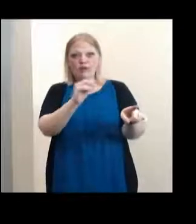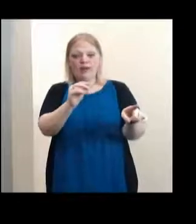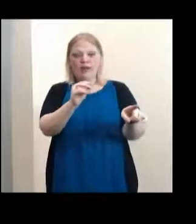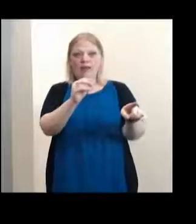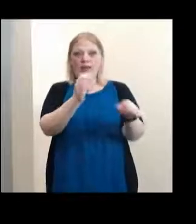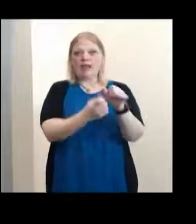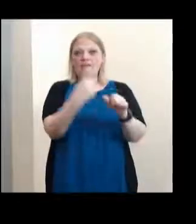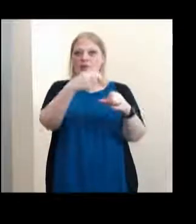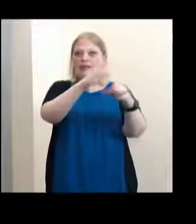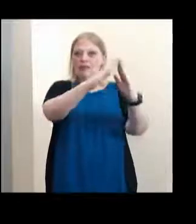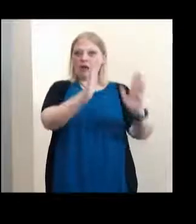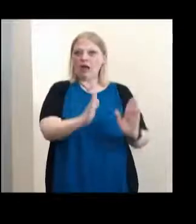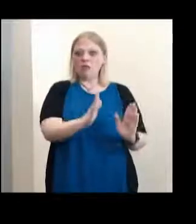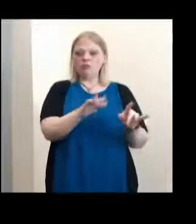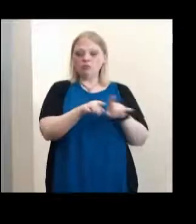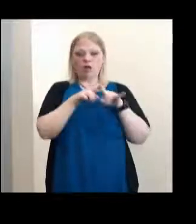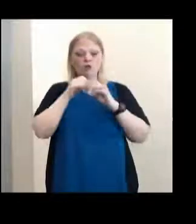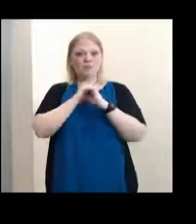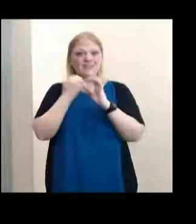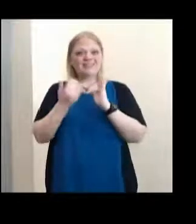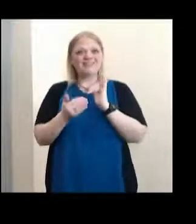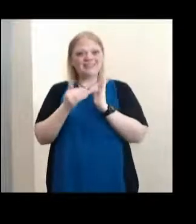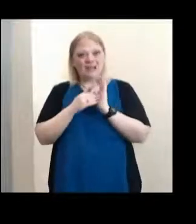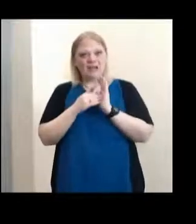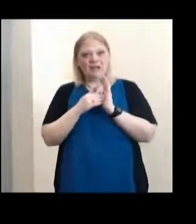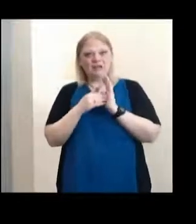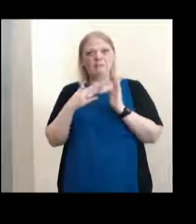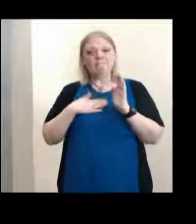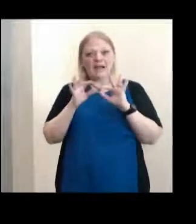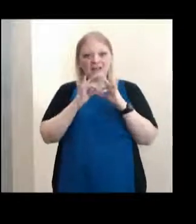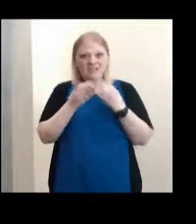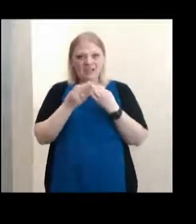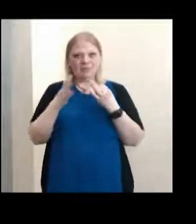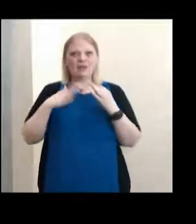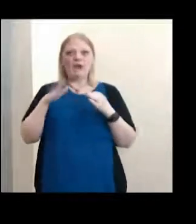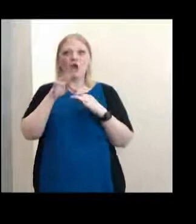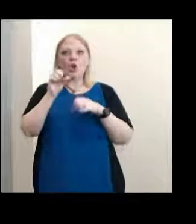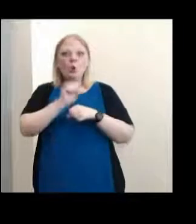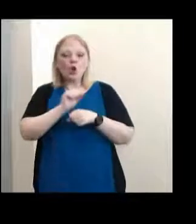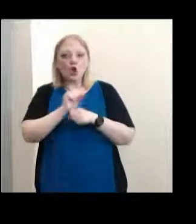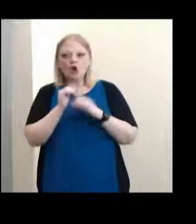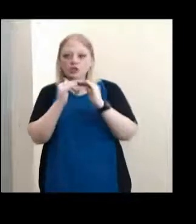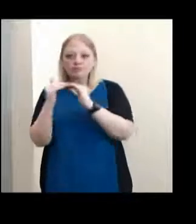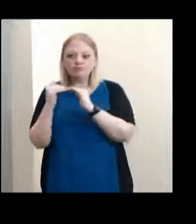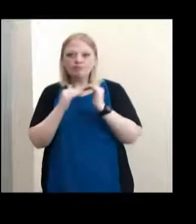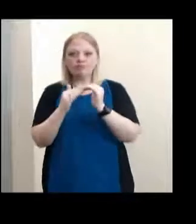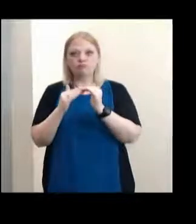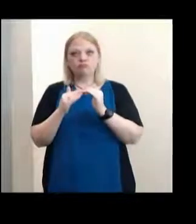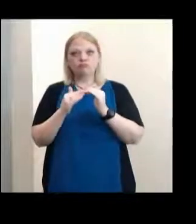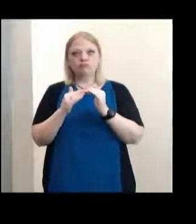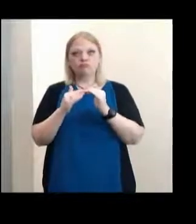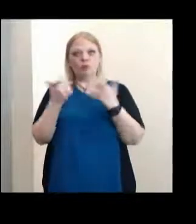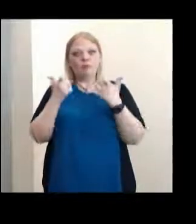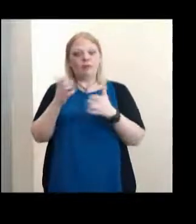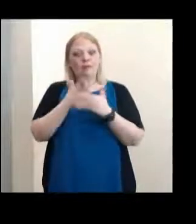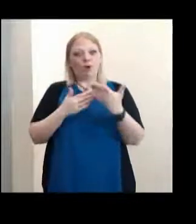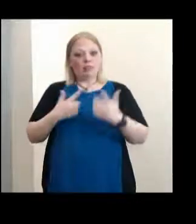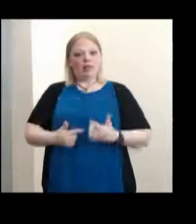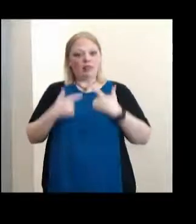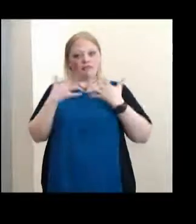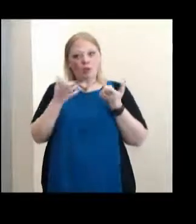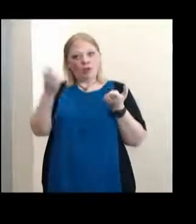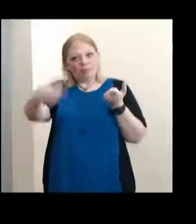households. It also protects, again, those closest to me, my family and my colleagues. They are a big part of my life, and I want them to stay